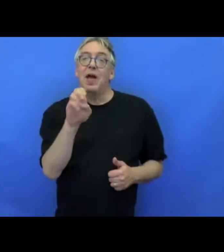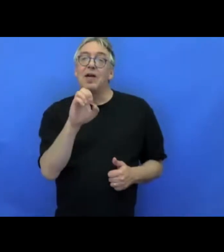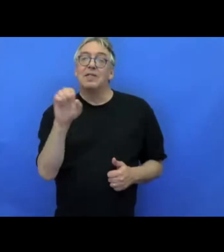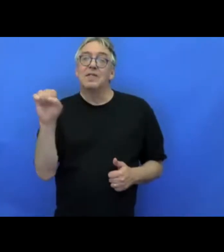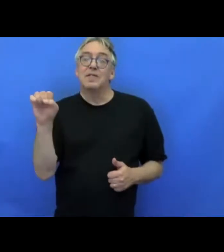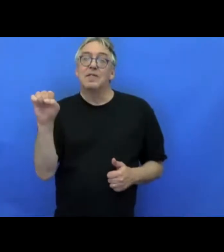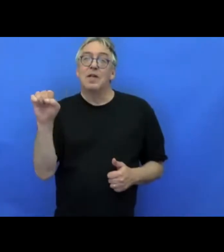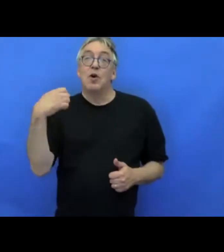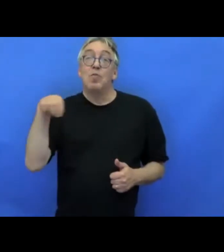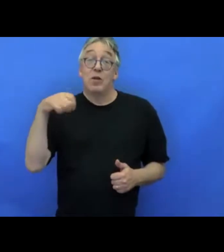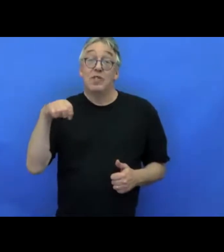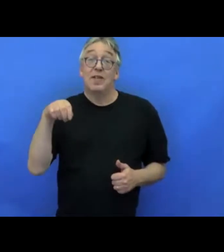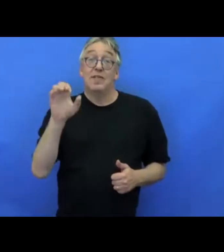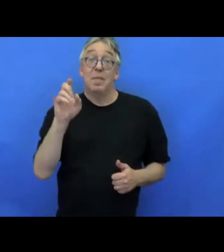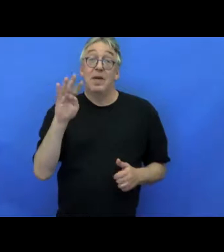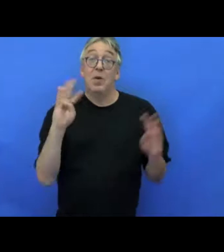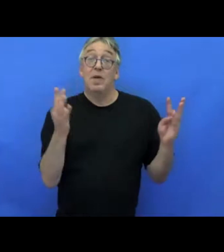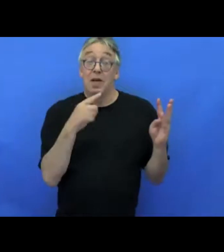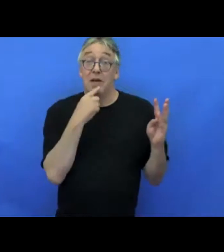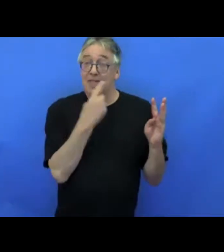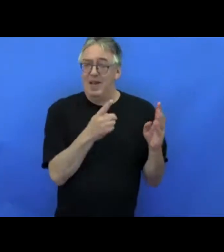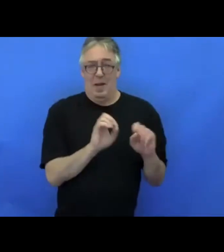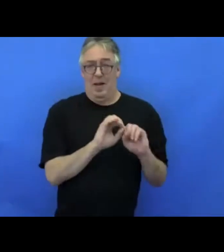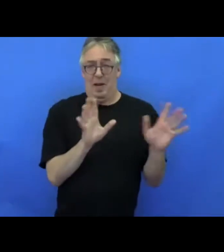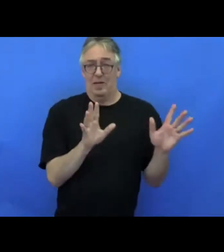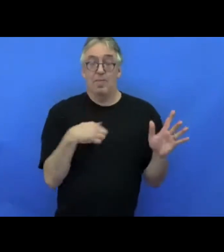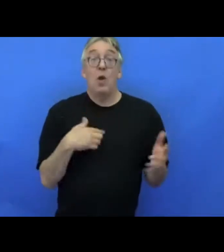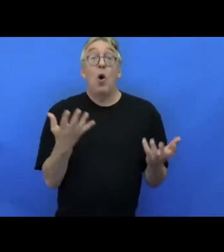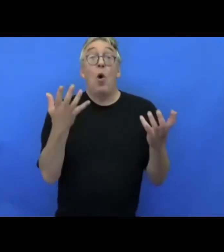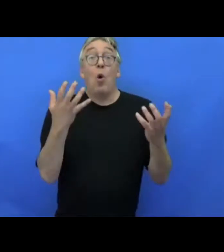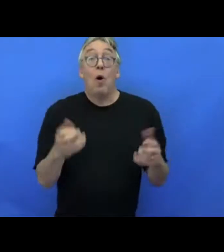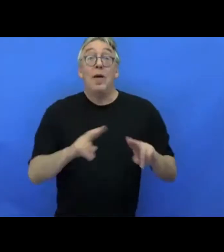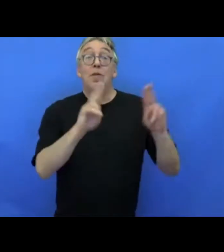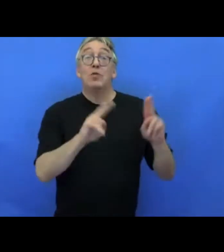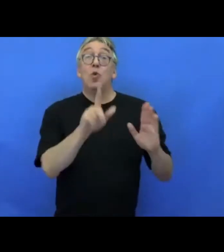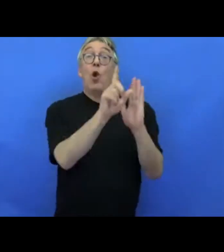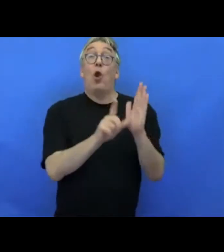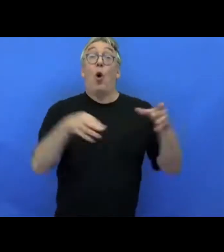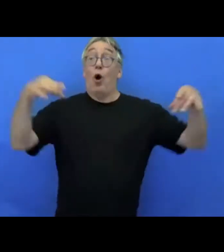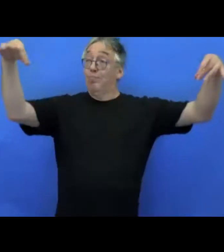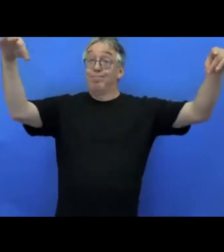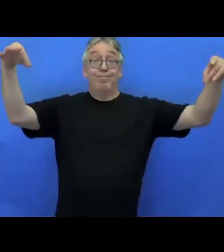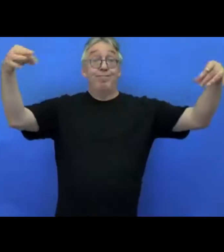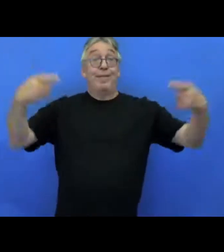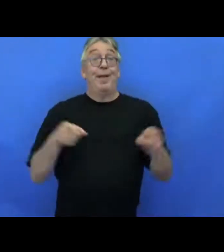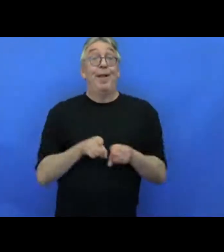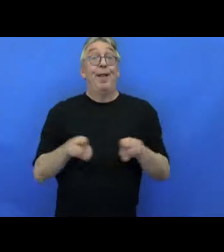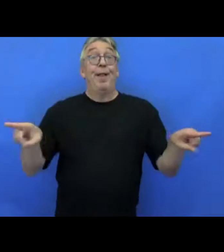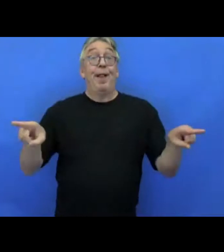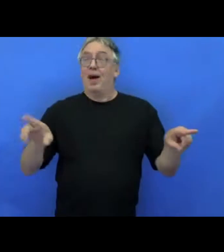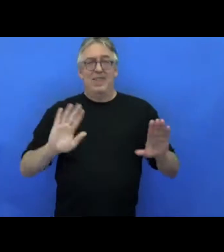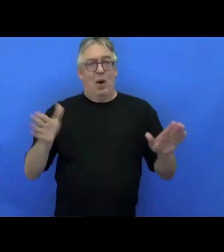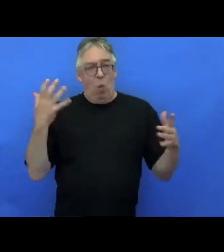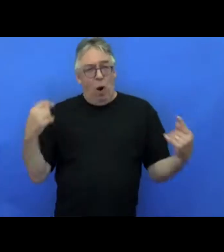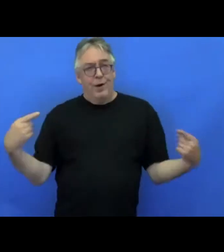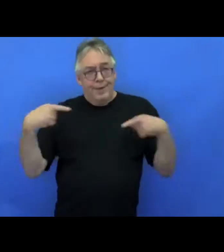involved in here is trying to achieve the maximum coherence of international law and a reduction of fragmentation. So